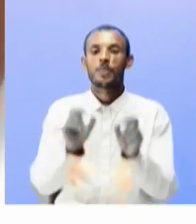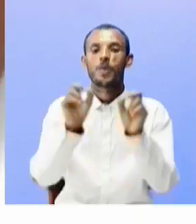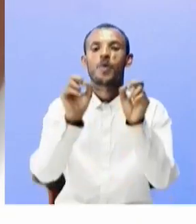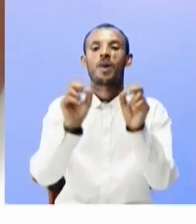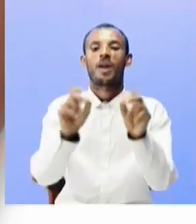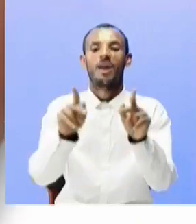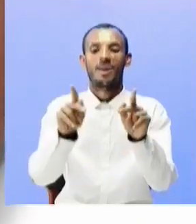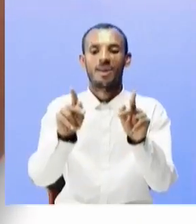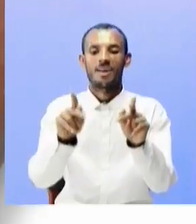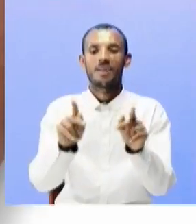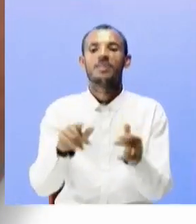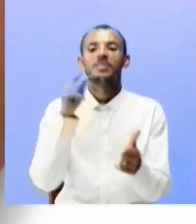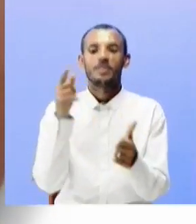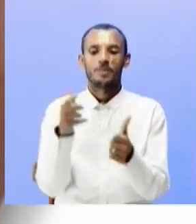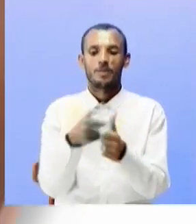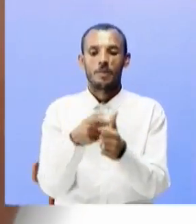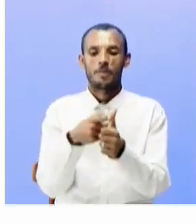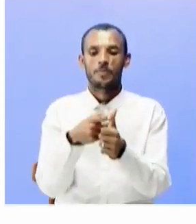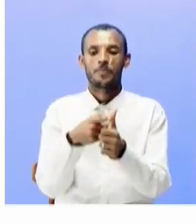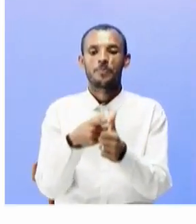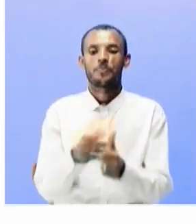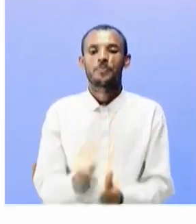Okay, the first one,